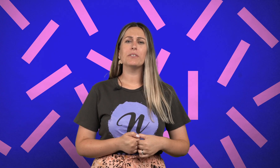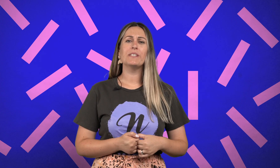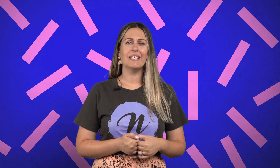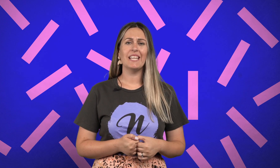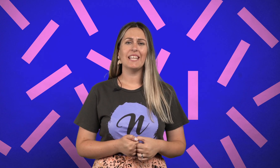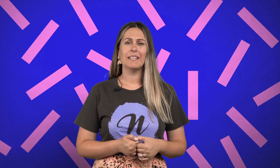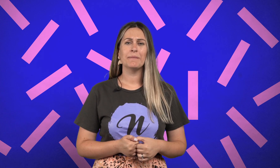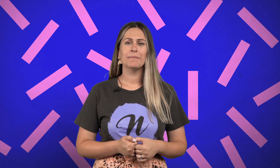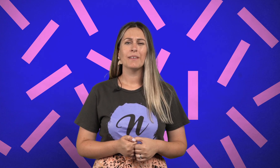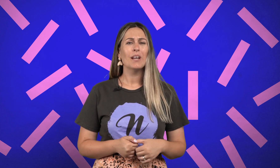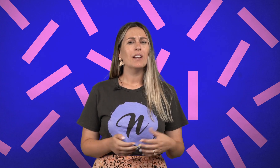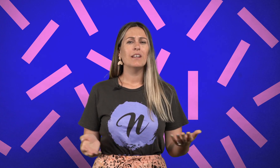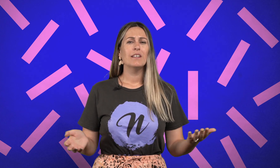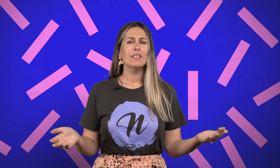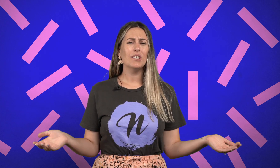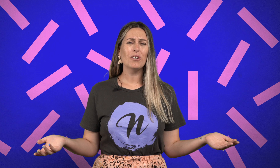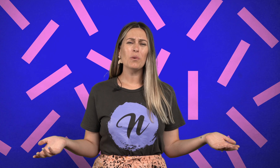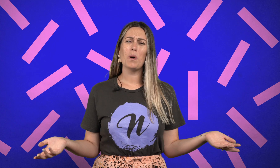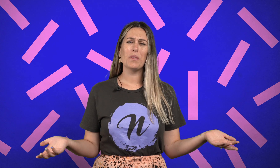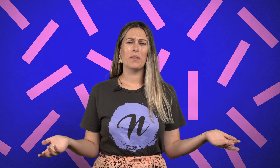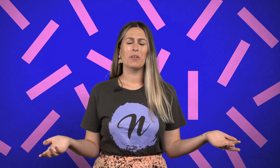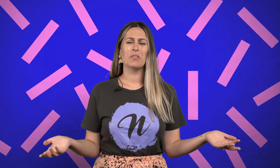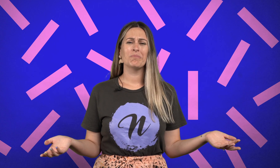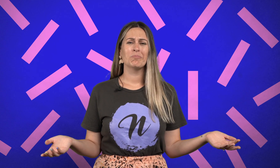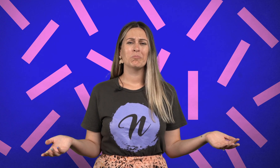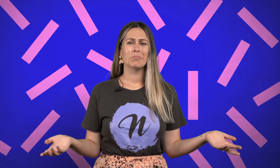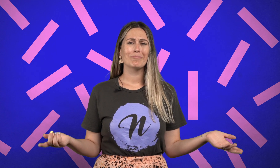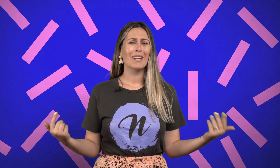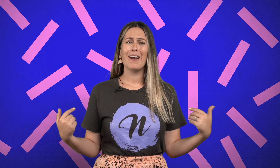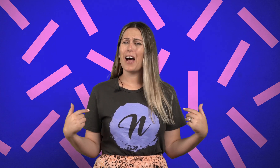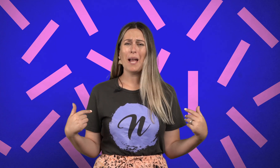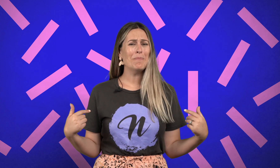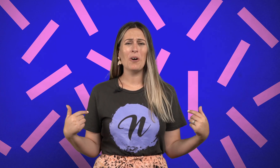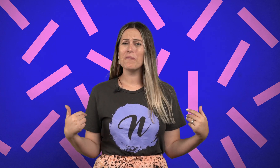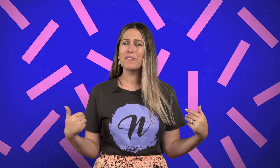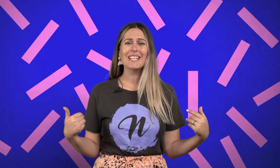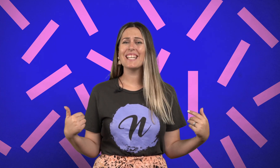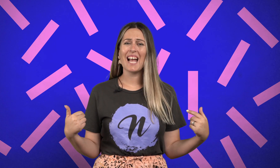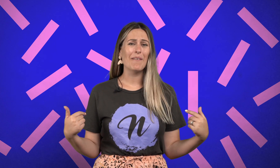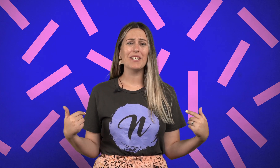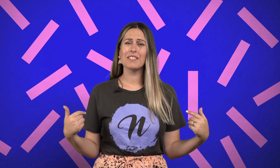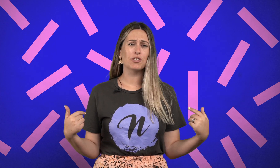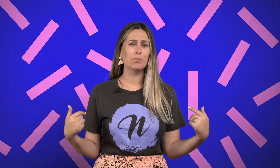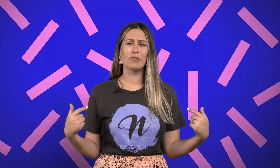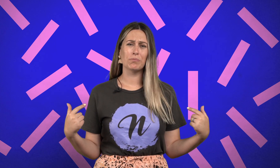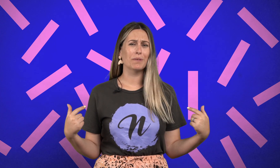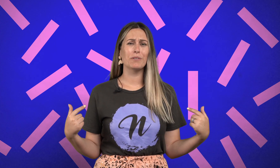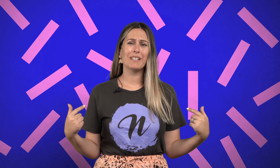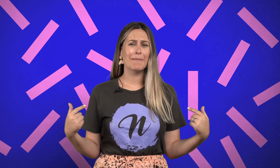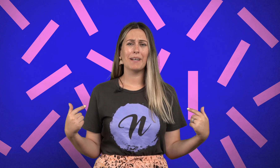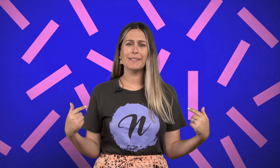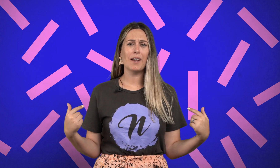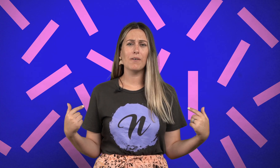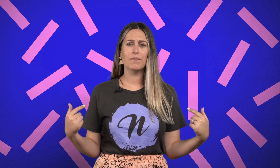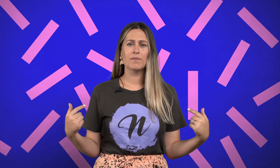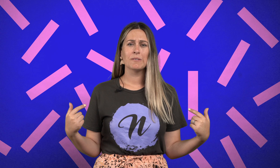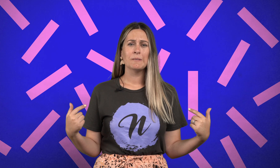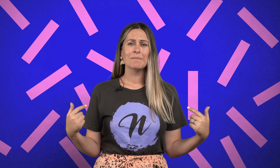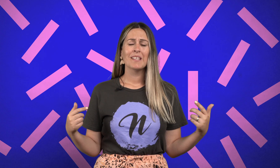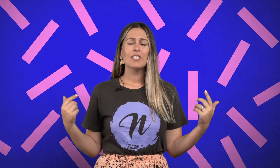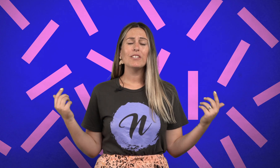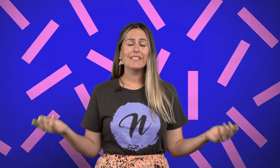so good to hear. You know what though? I'm not really having a super duper good day